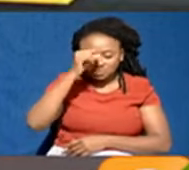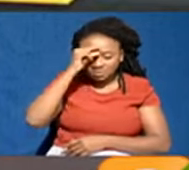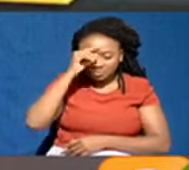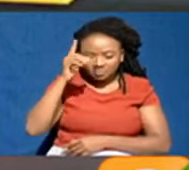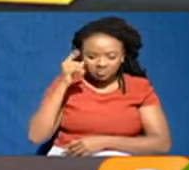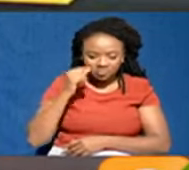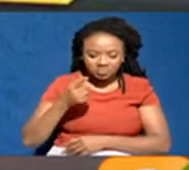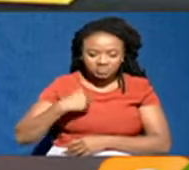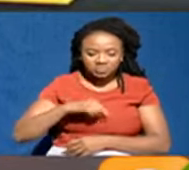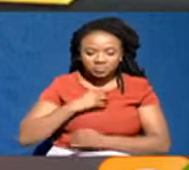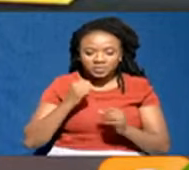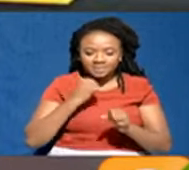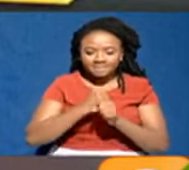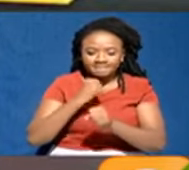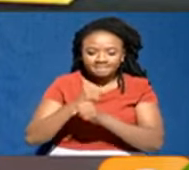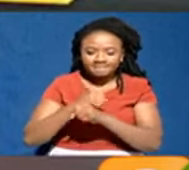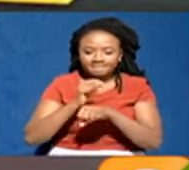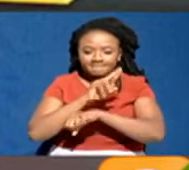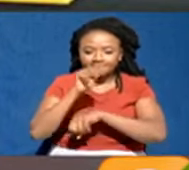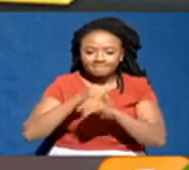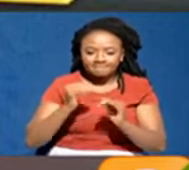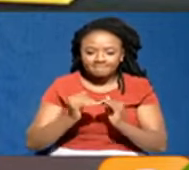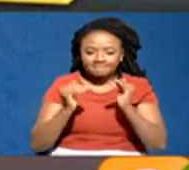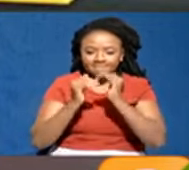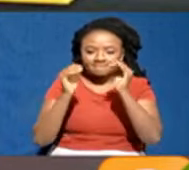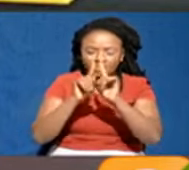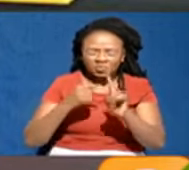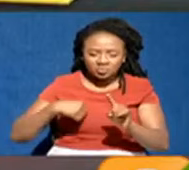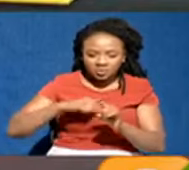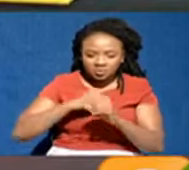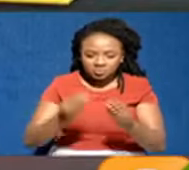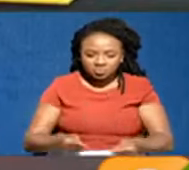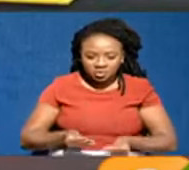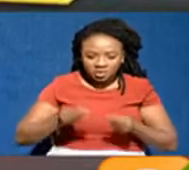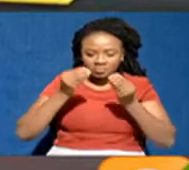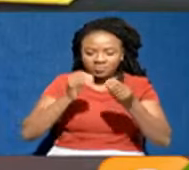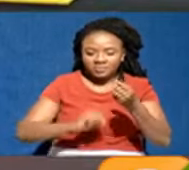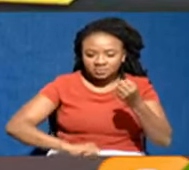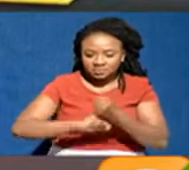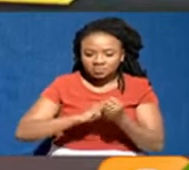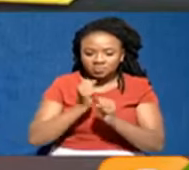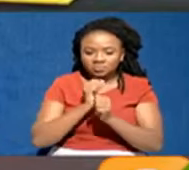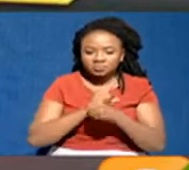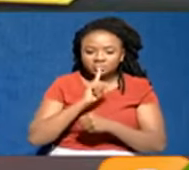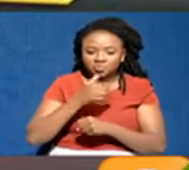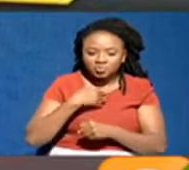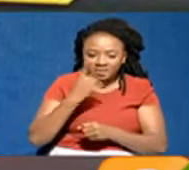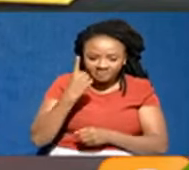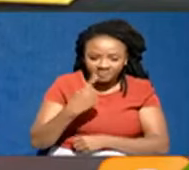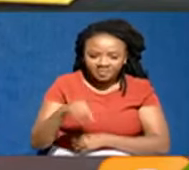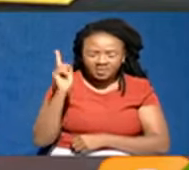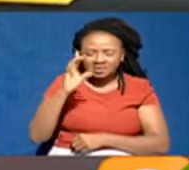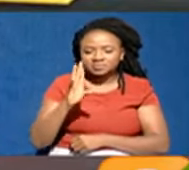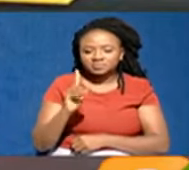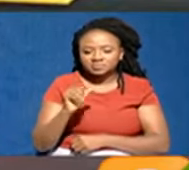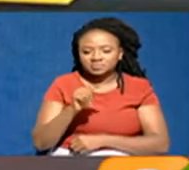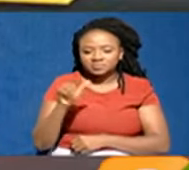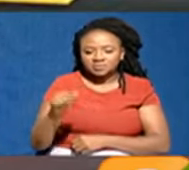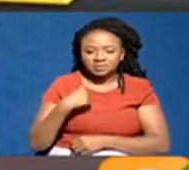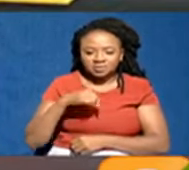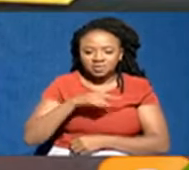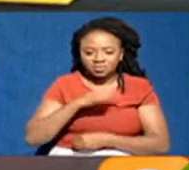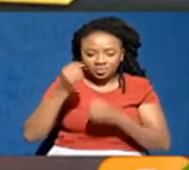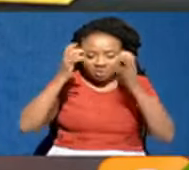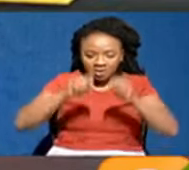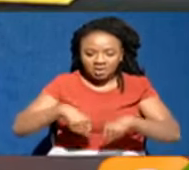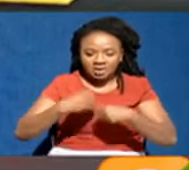rather moving into the national level and just being able to provide that support in ensuring that we have the right data, which informs us now in terms of the decisions we make and